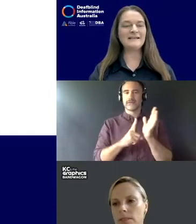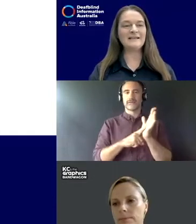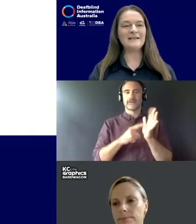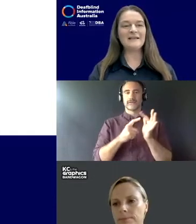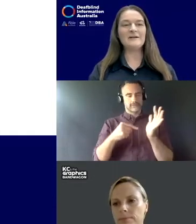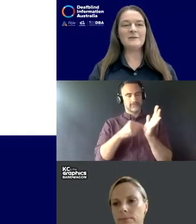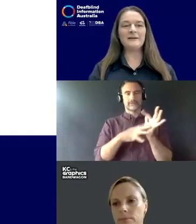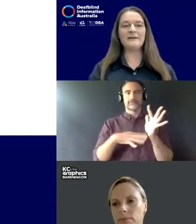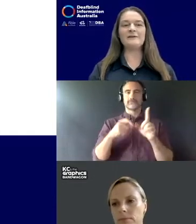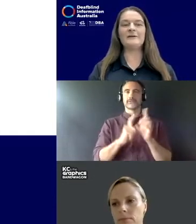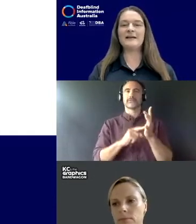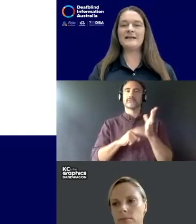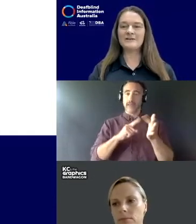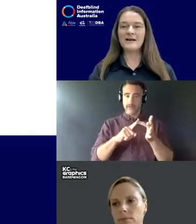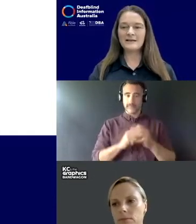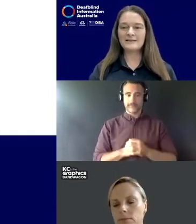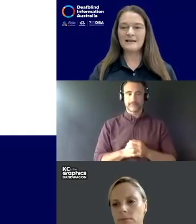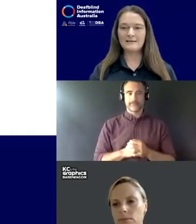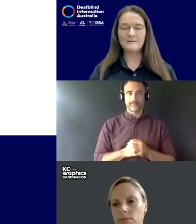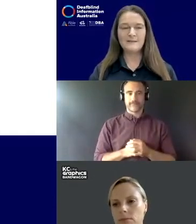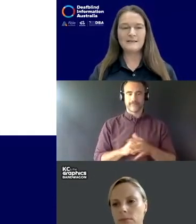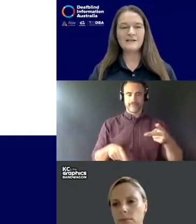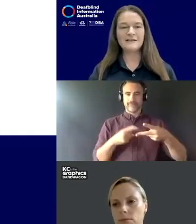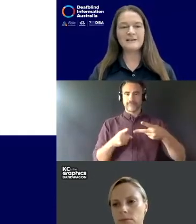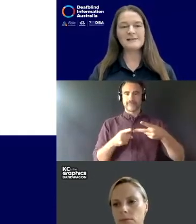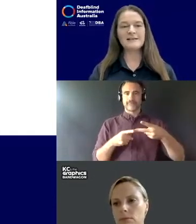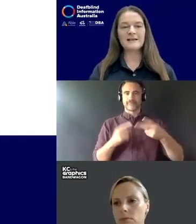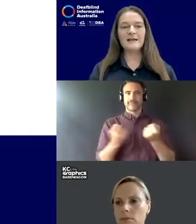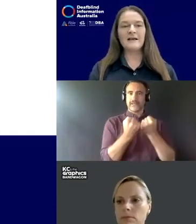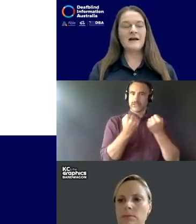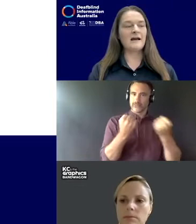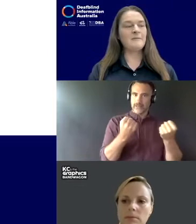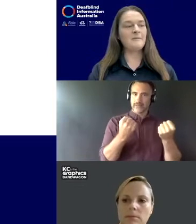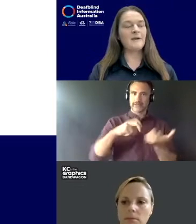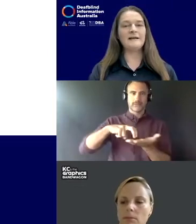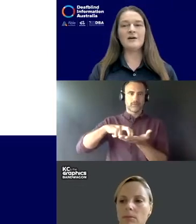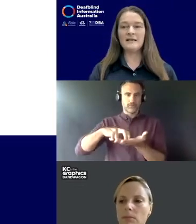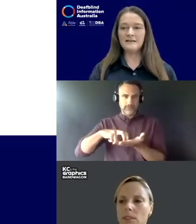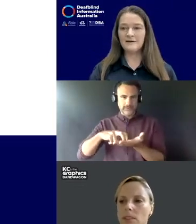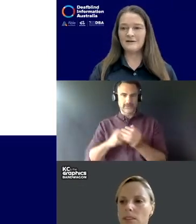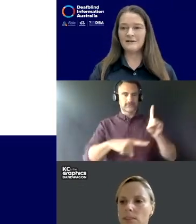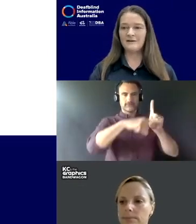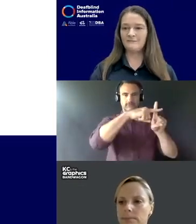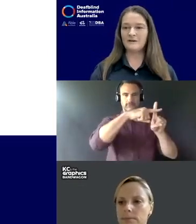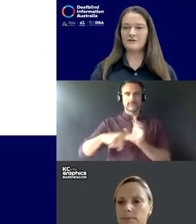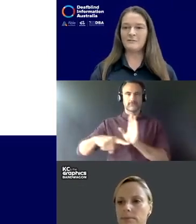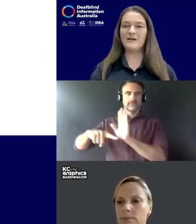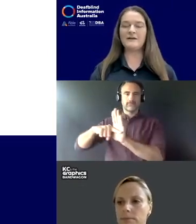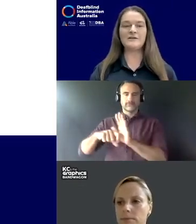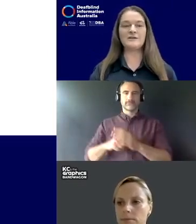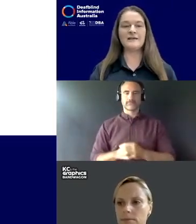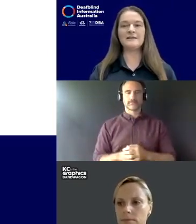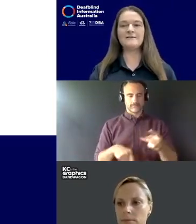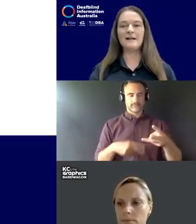when. We'll look at its strengths and its limitations. We'll acknowledge those who have contributed